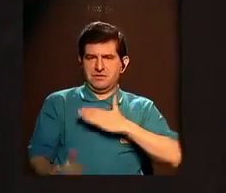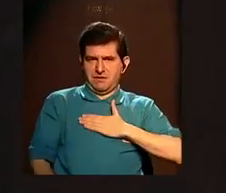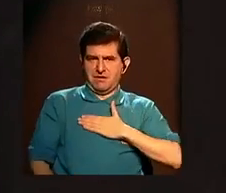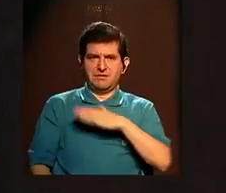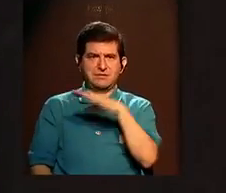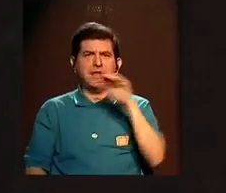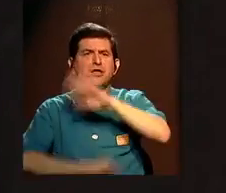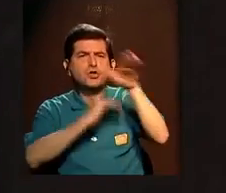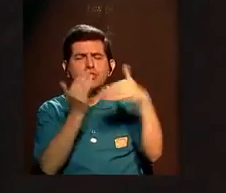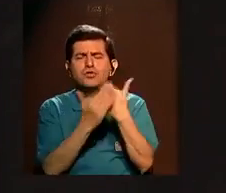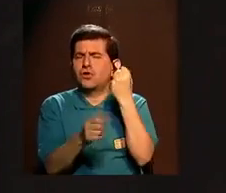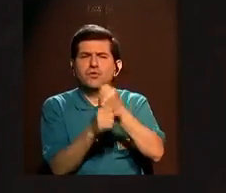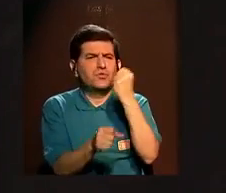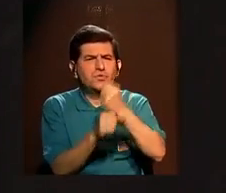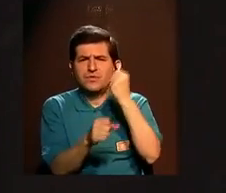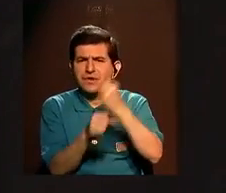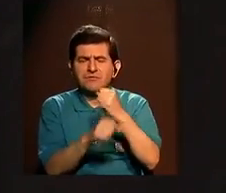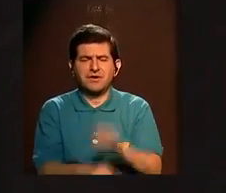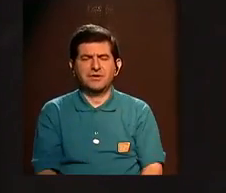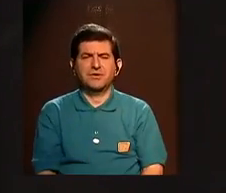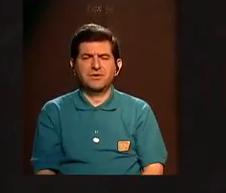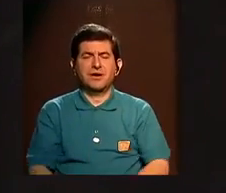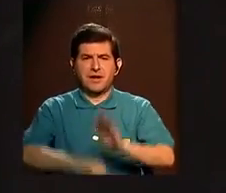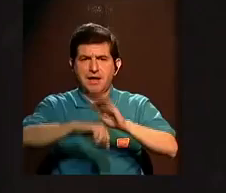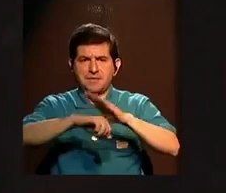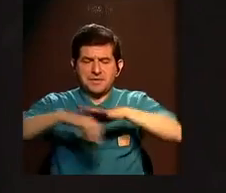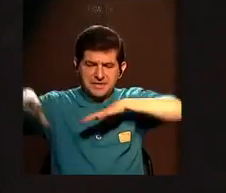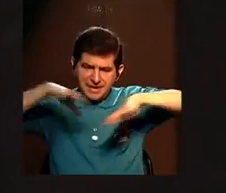in enabling this event.